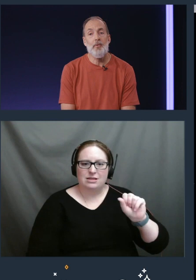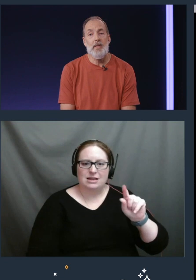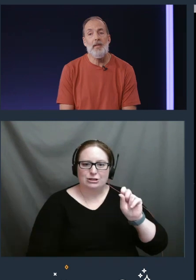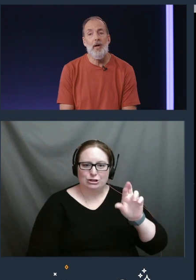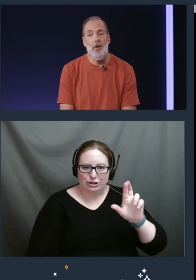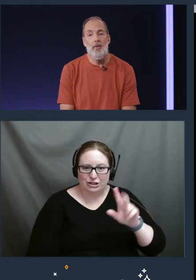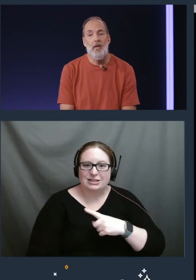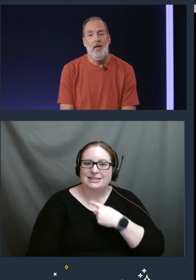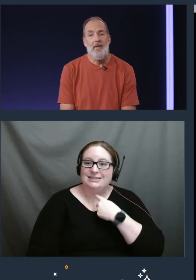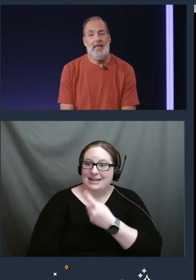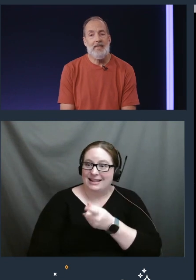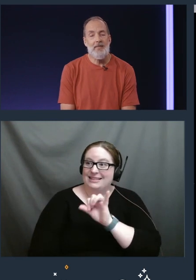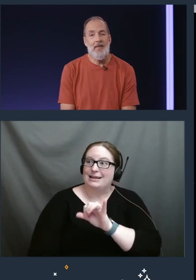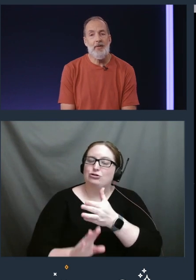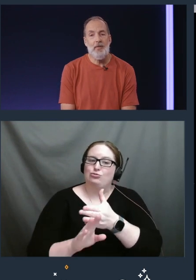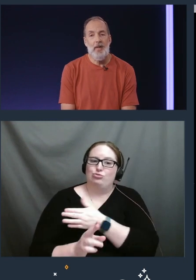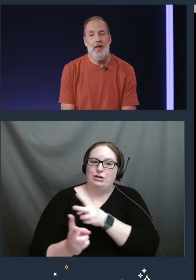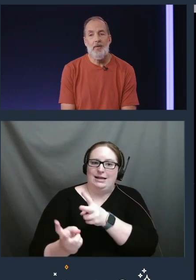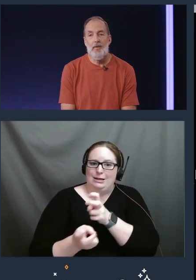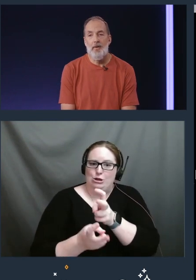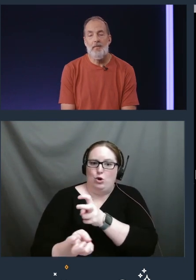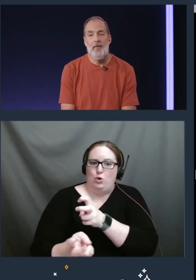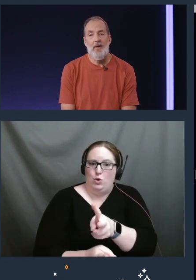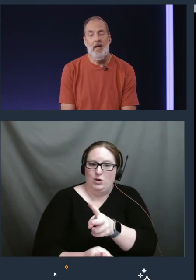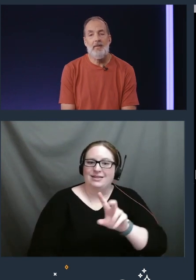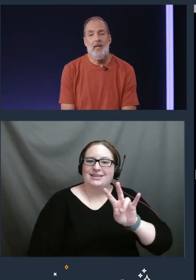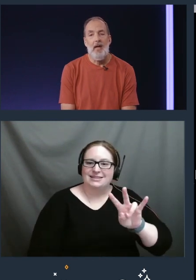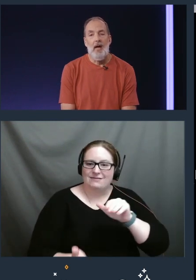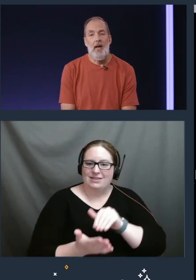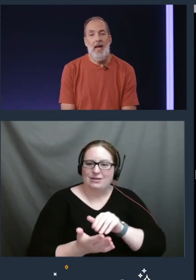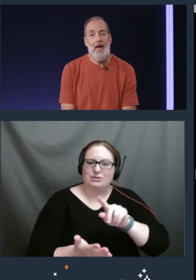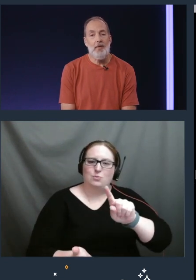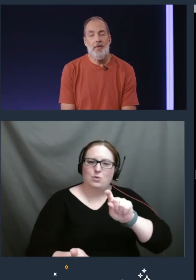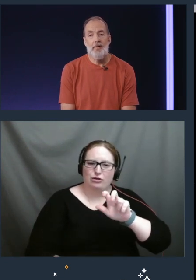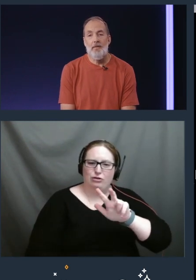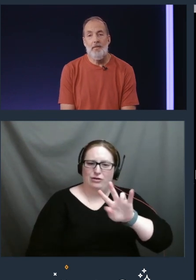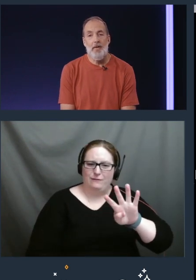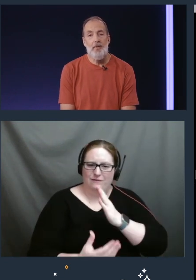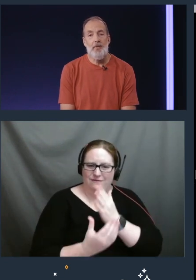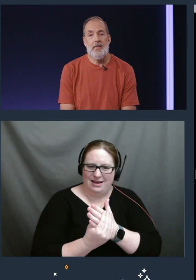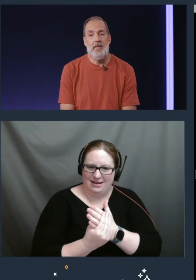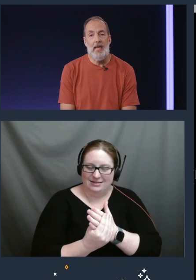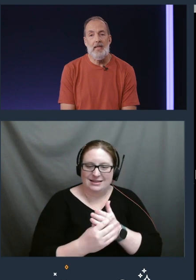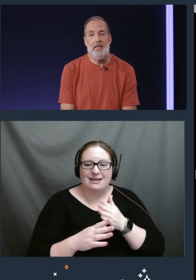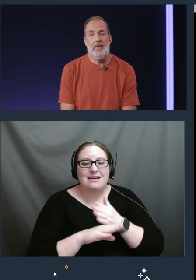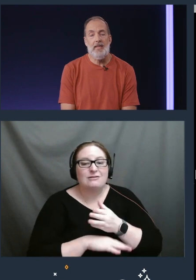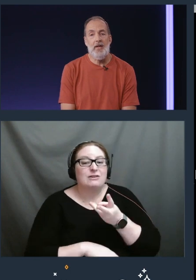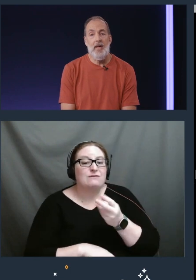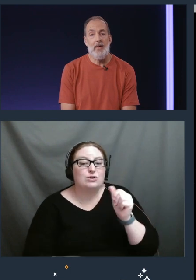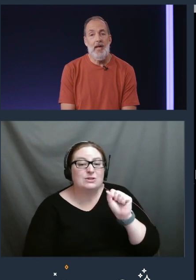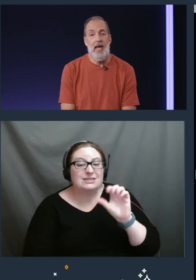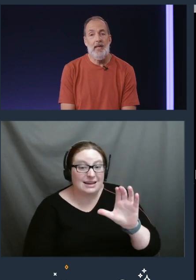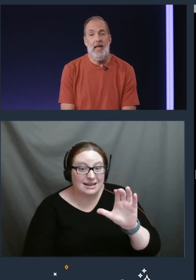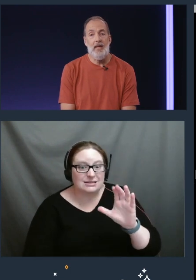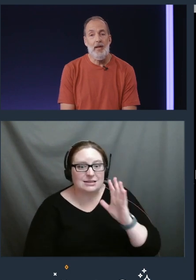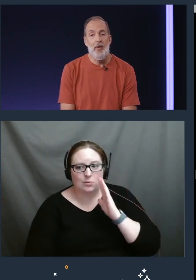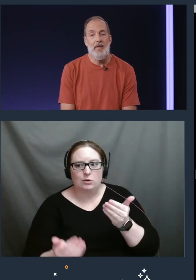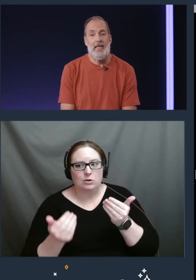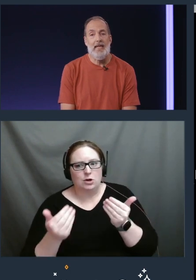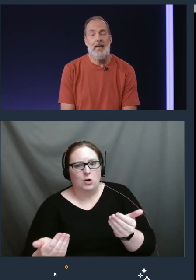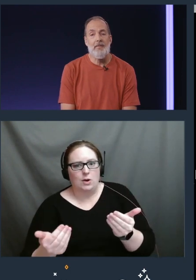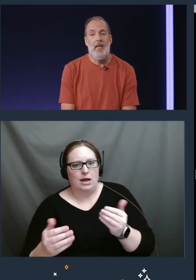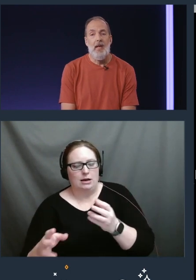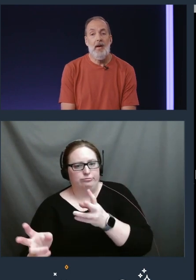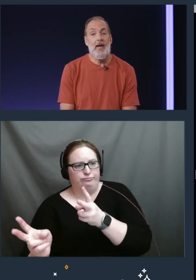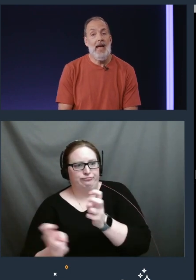to preload these 7,134 files. After just a few seconds, it's going to go ahead and load